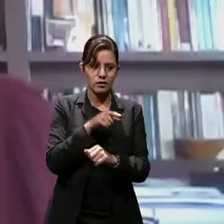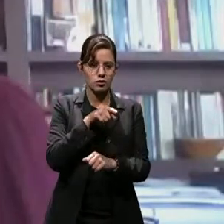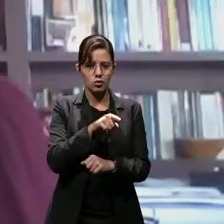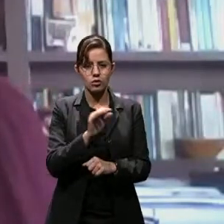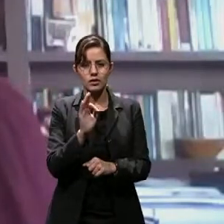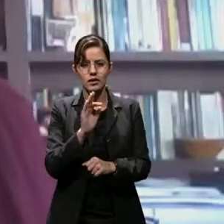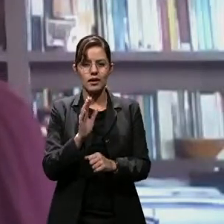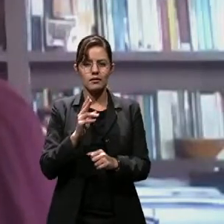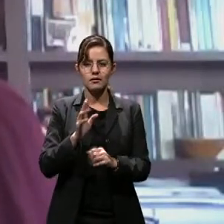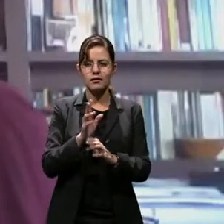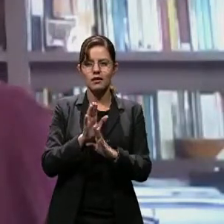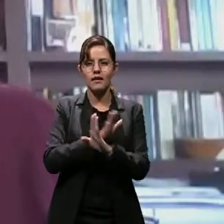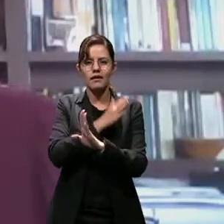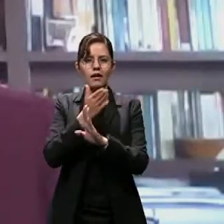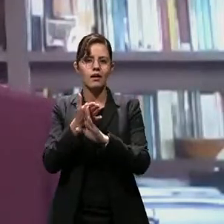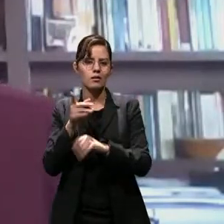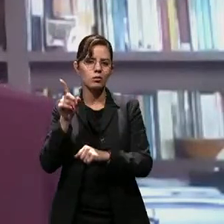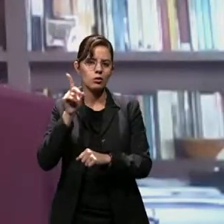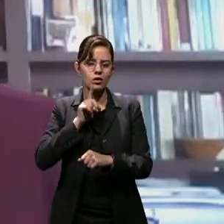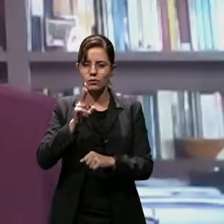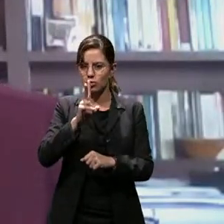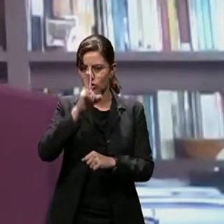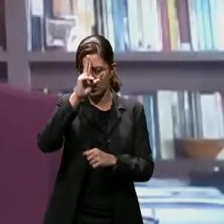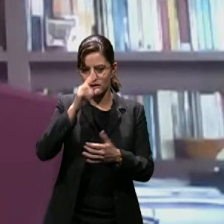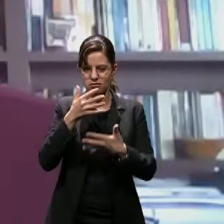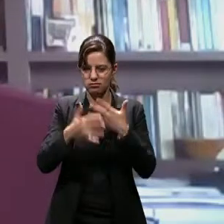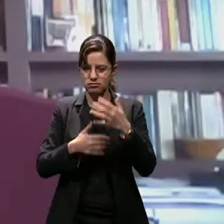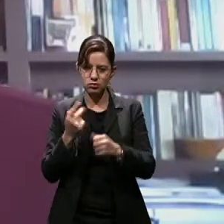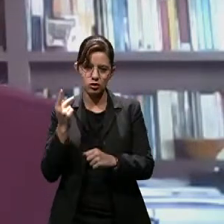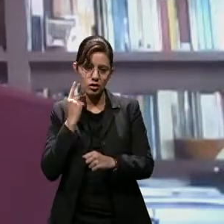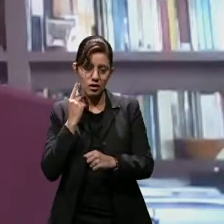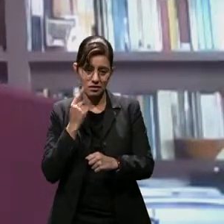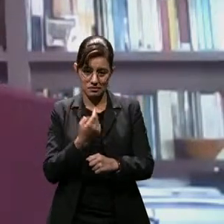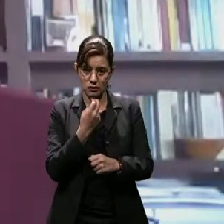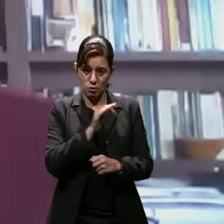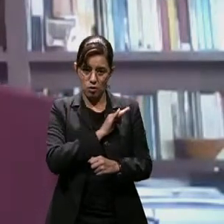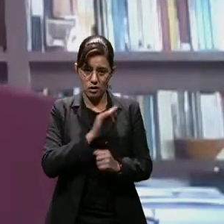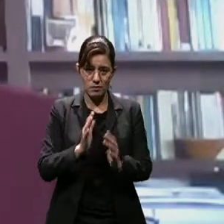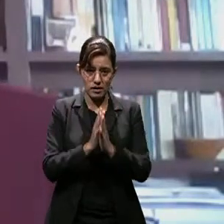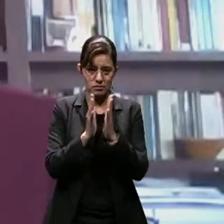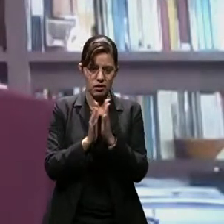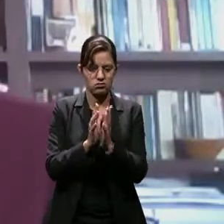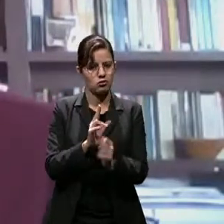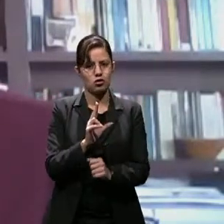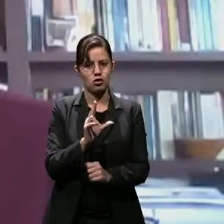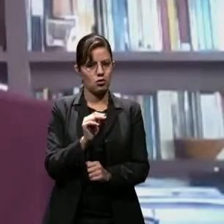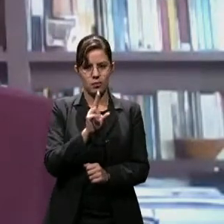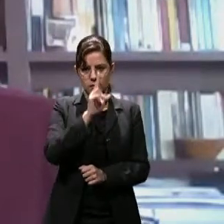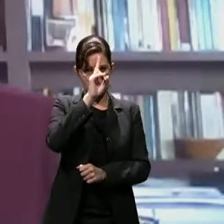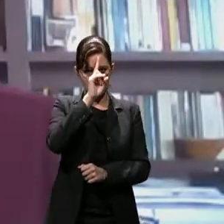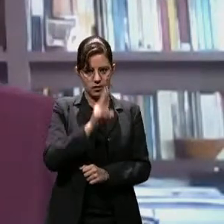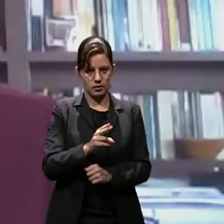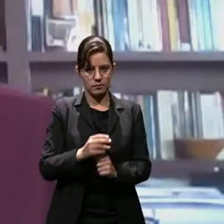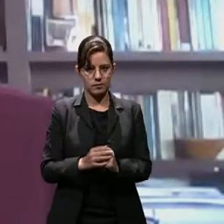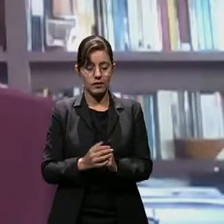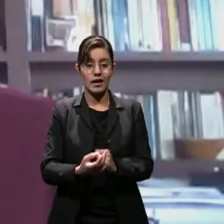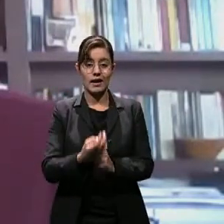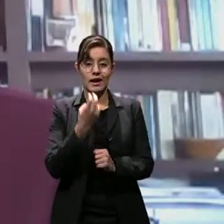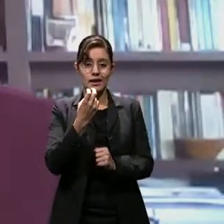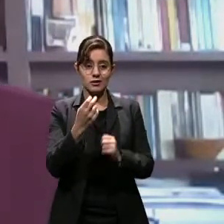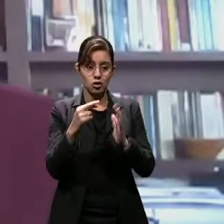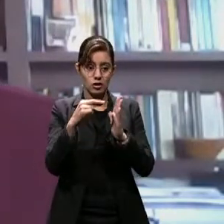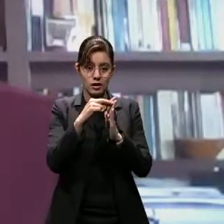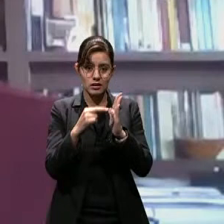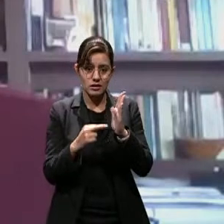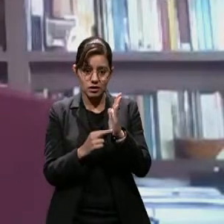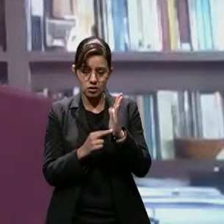and not being condemned because of a public crime, violence against